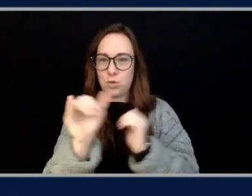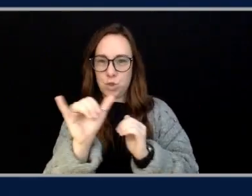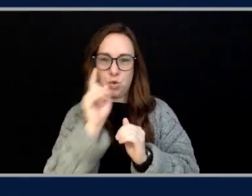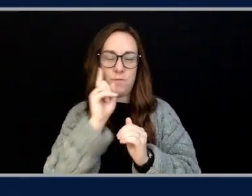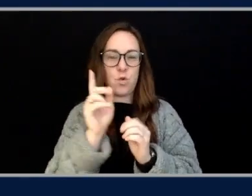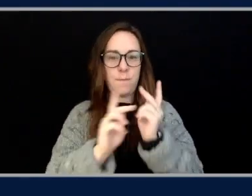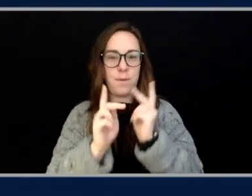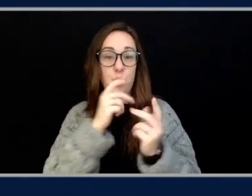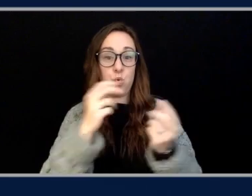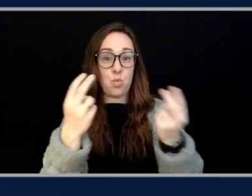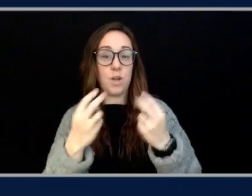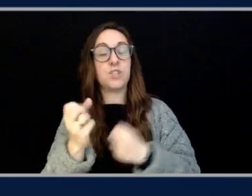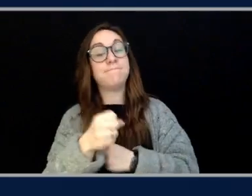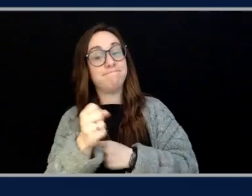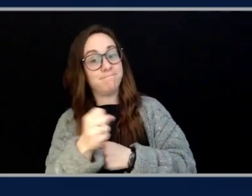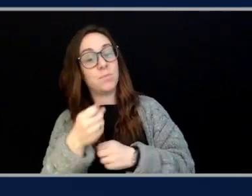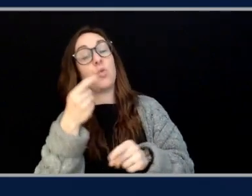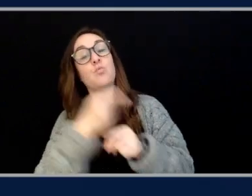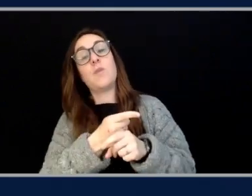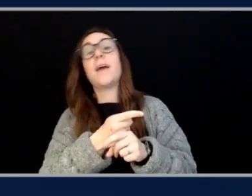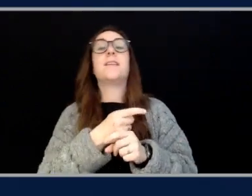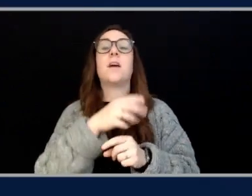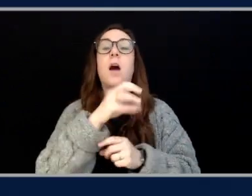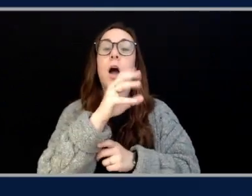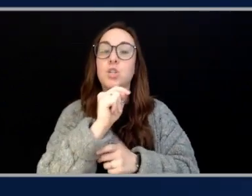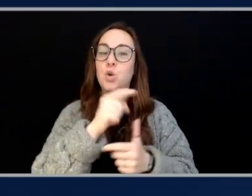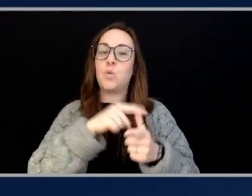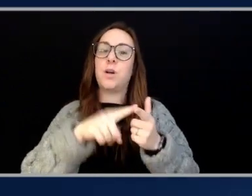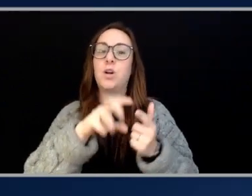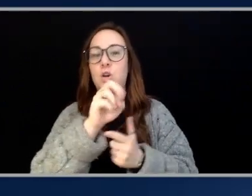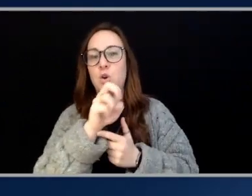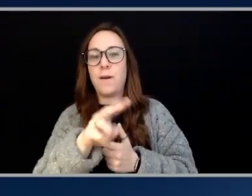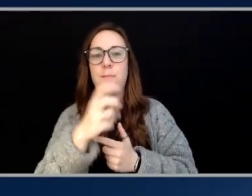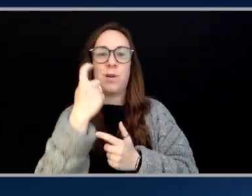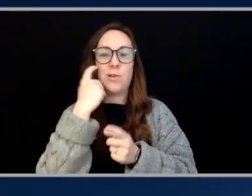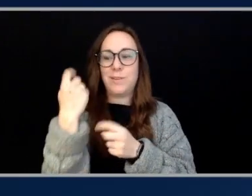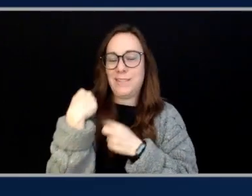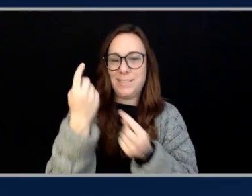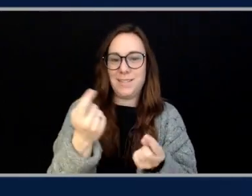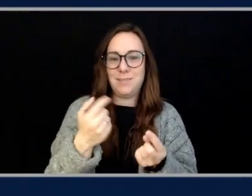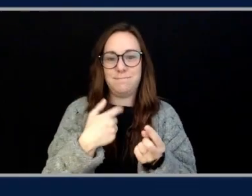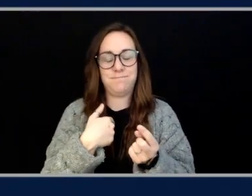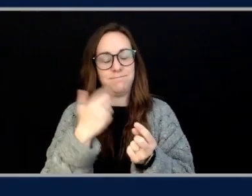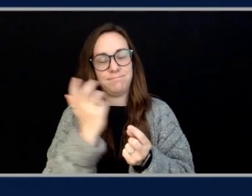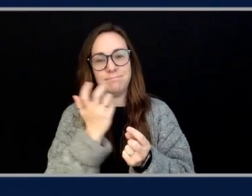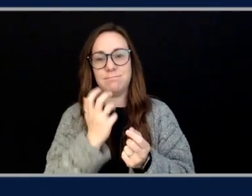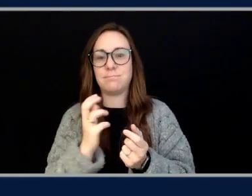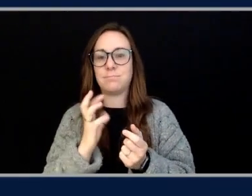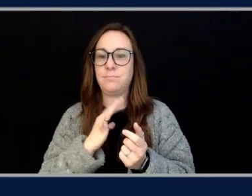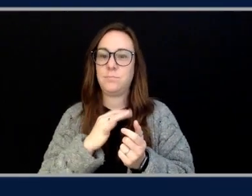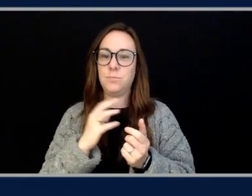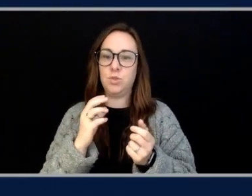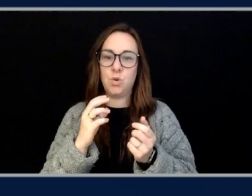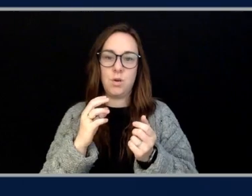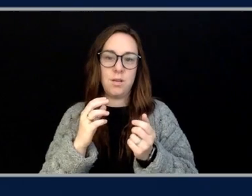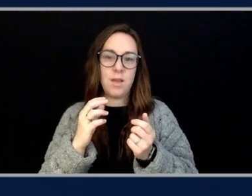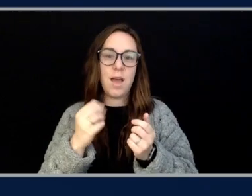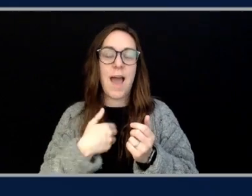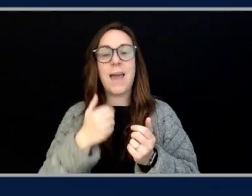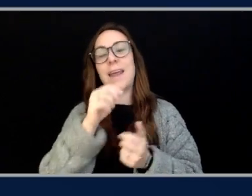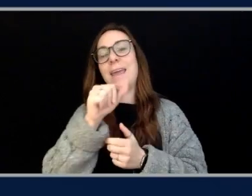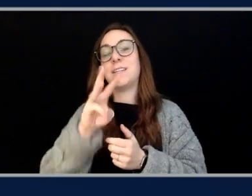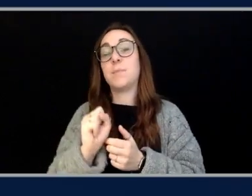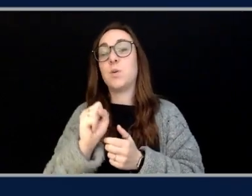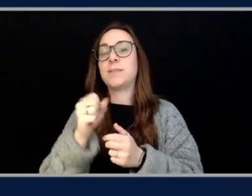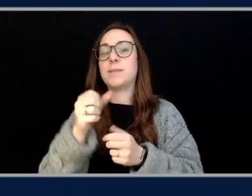the month of October and through November, I was honored to be able to do what we called the AWS Power Hour for